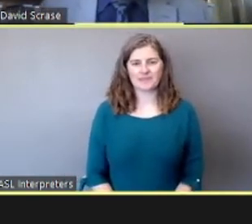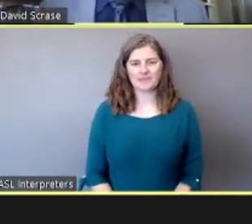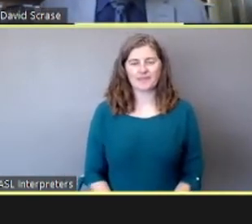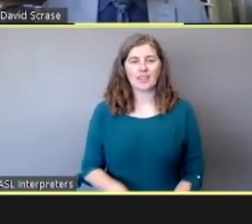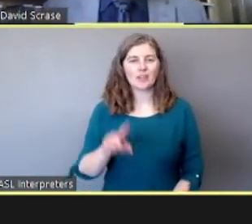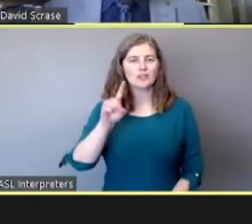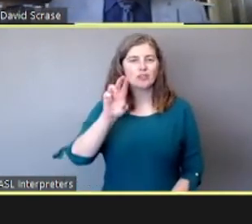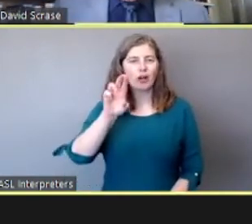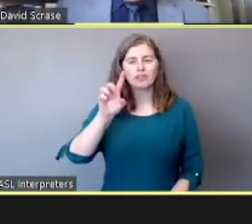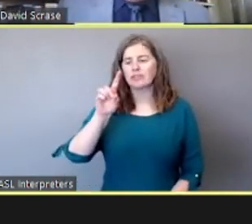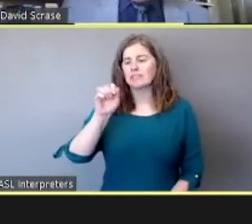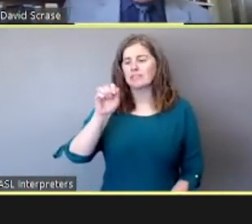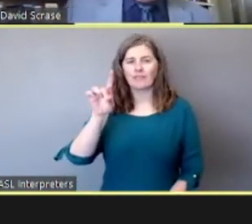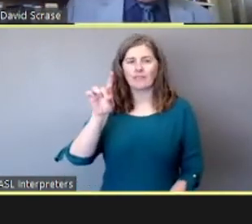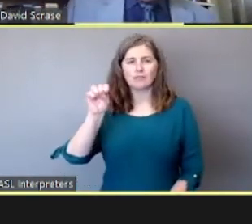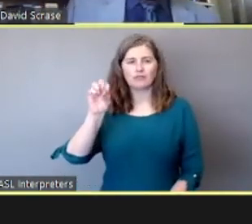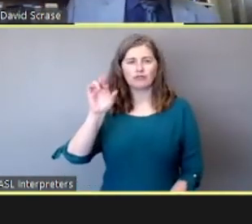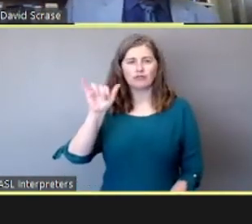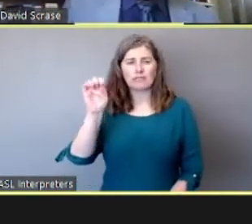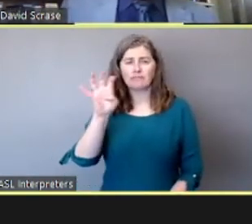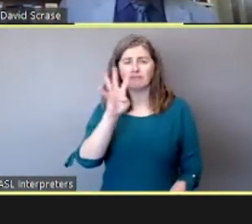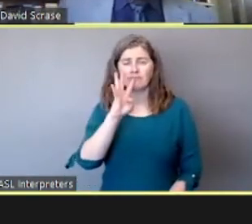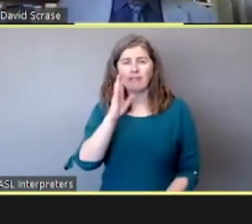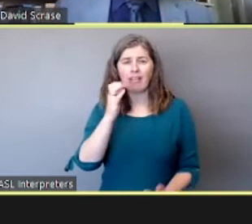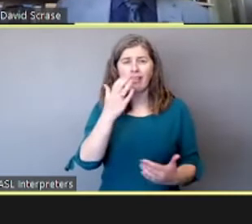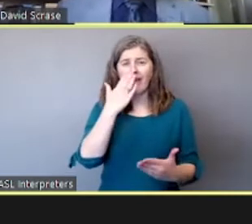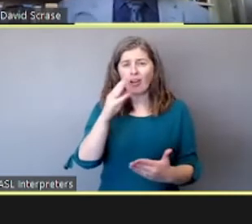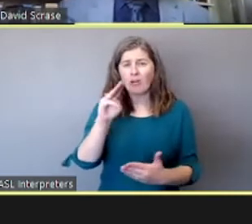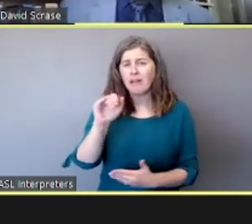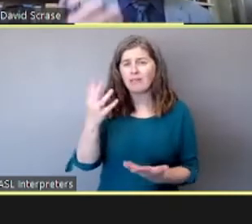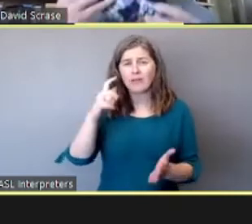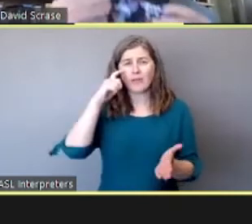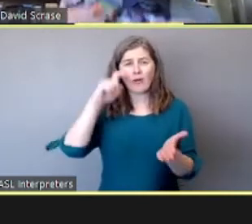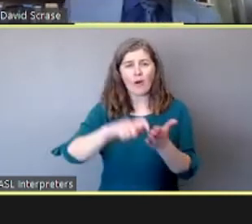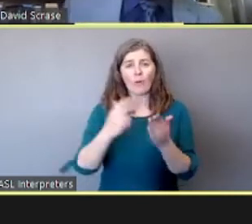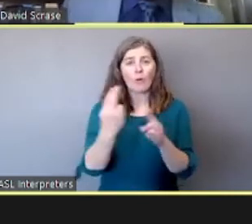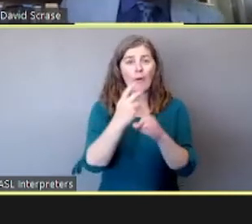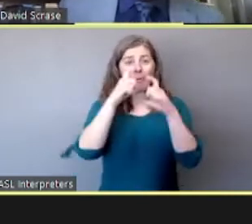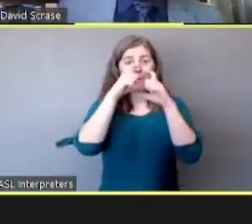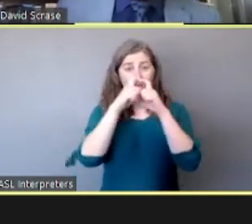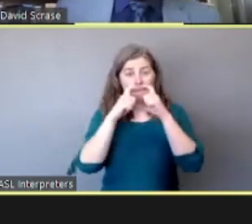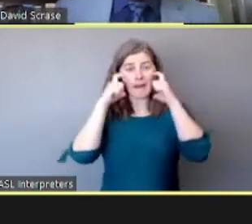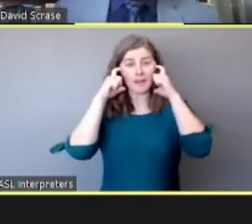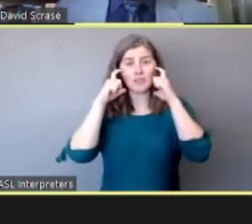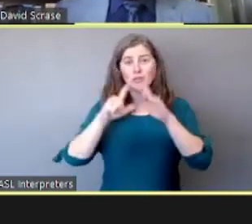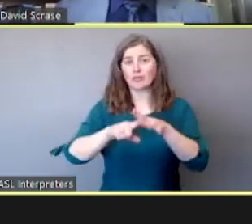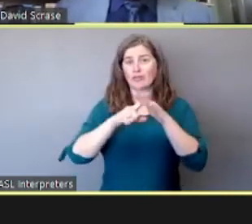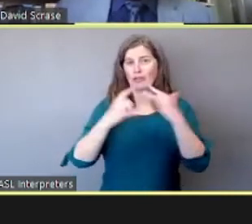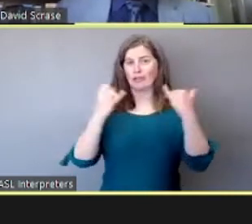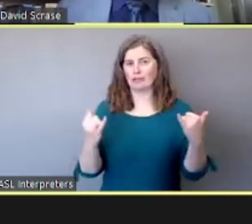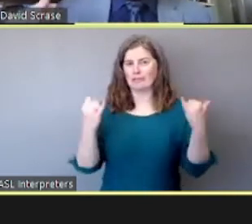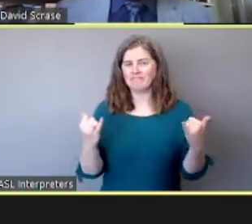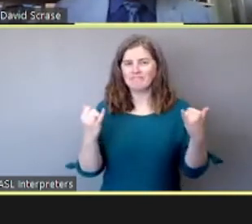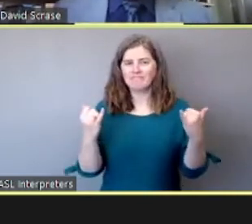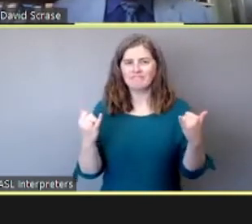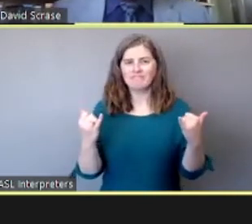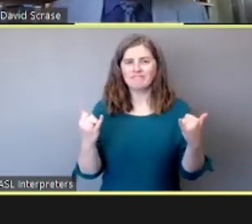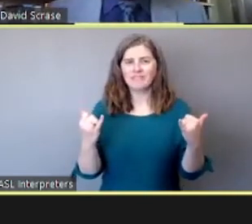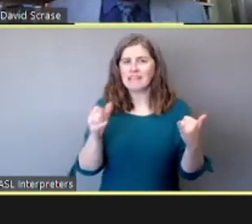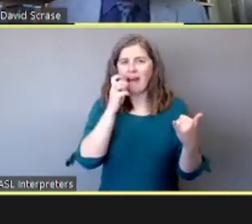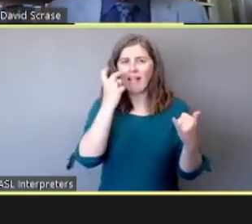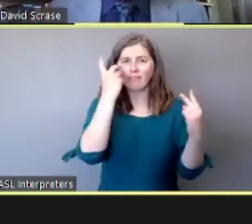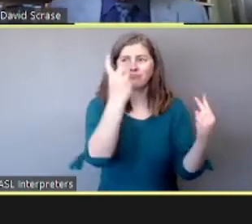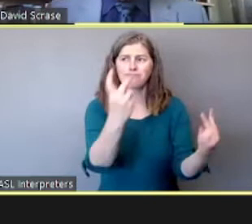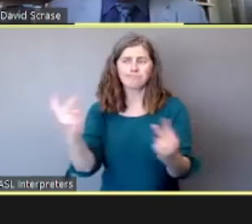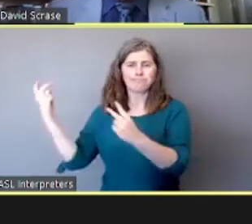Thanks very much, Matt. You probably noticed that we were wearing our masks when we started today. This is not like throwback